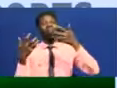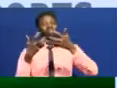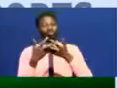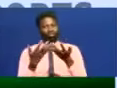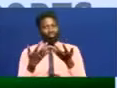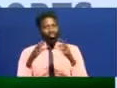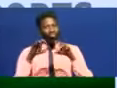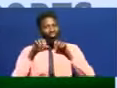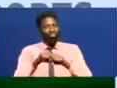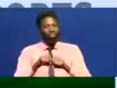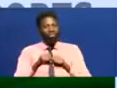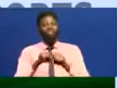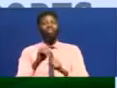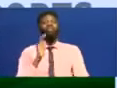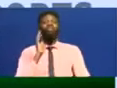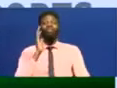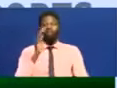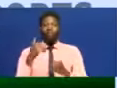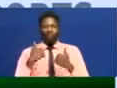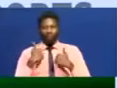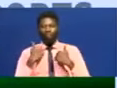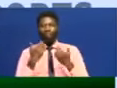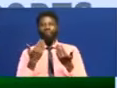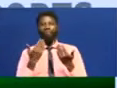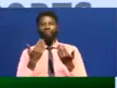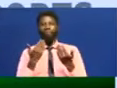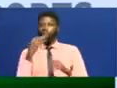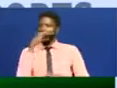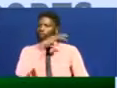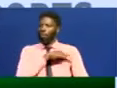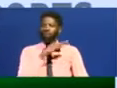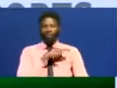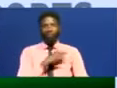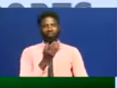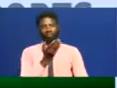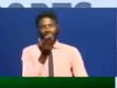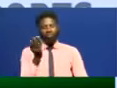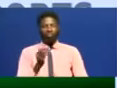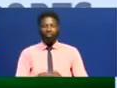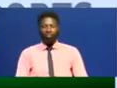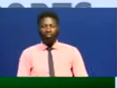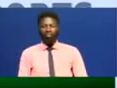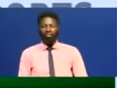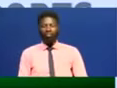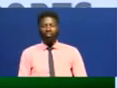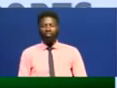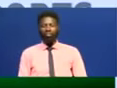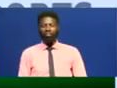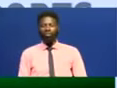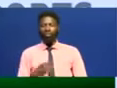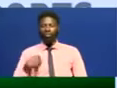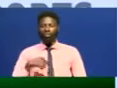is something that is going to deliver real value for you. And we have also plugged our young